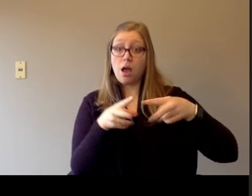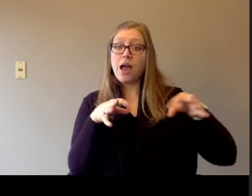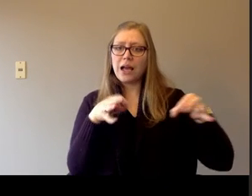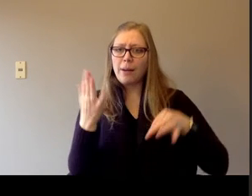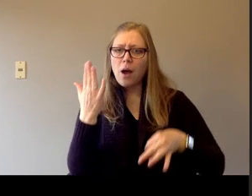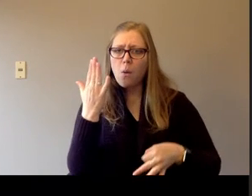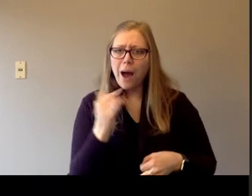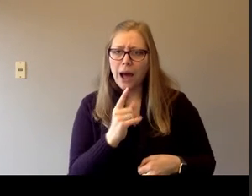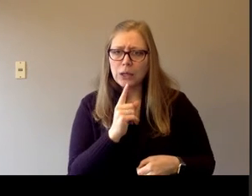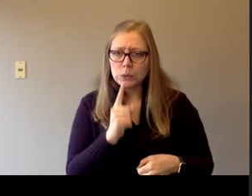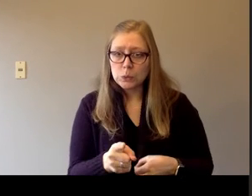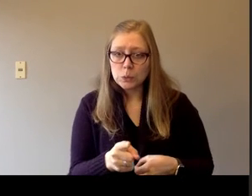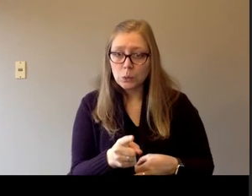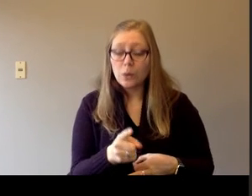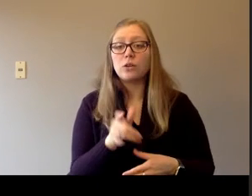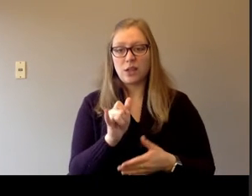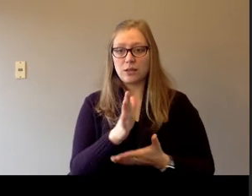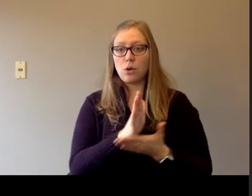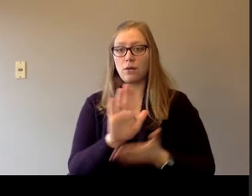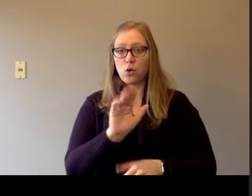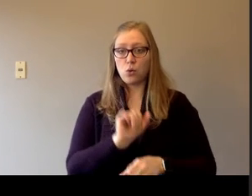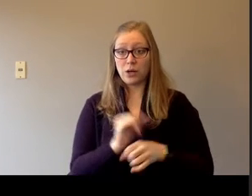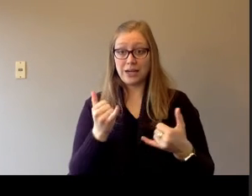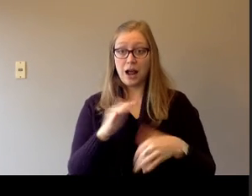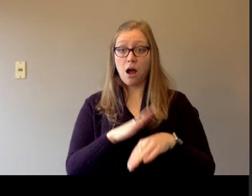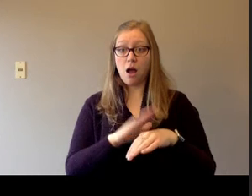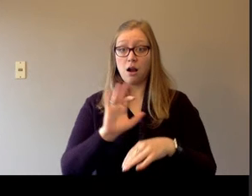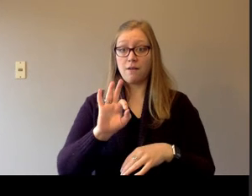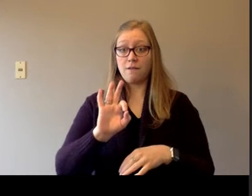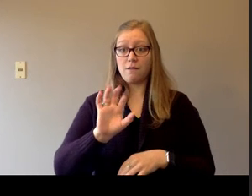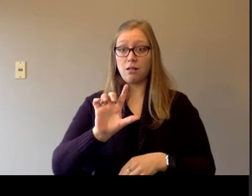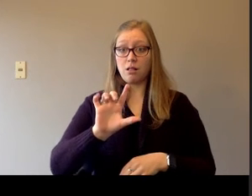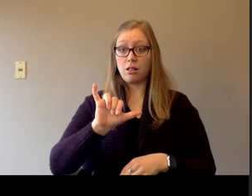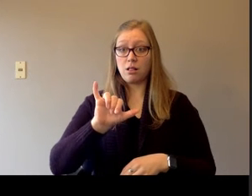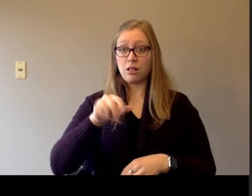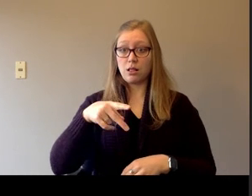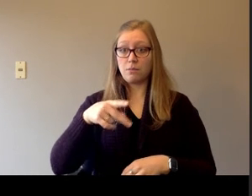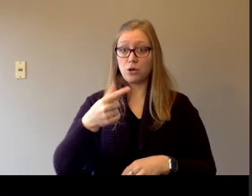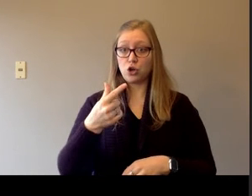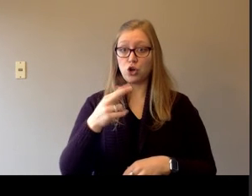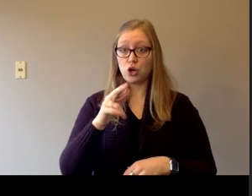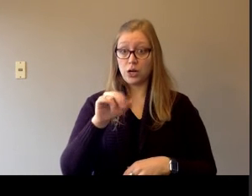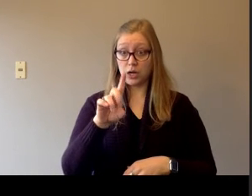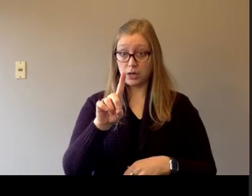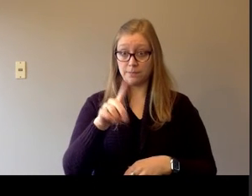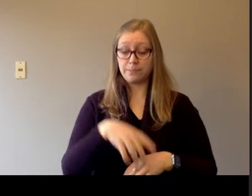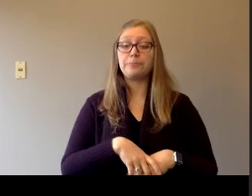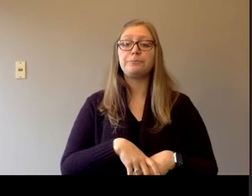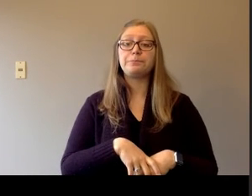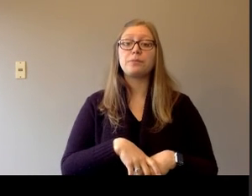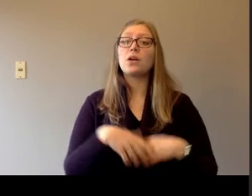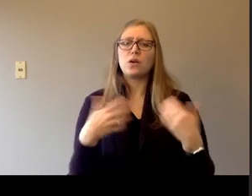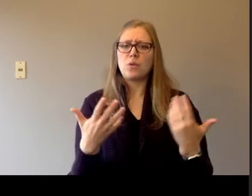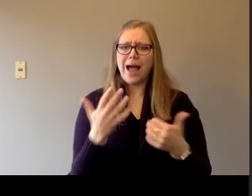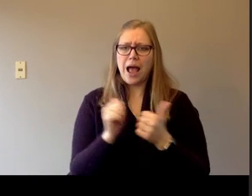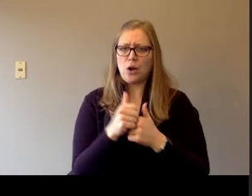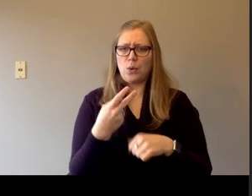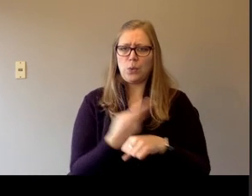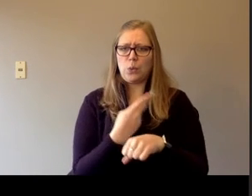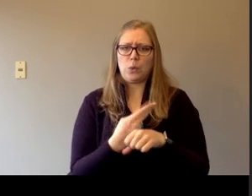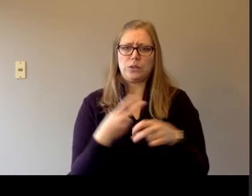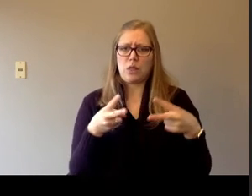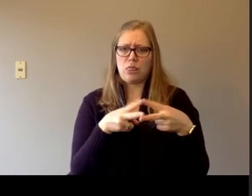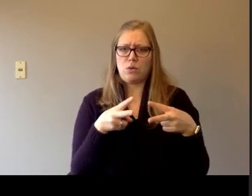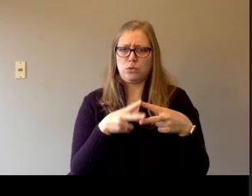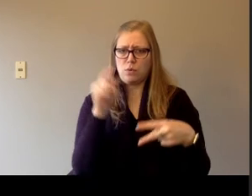your assignment for today. So how do we use those theorems? Well, let's pretend we have a